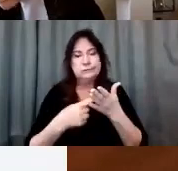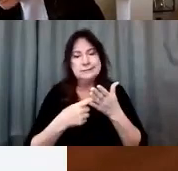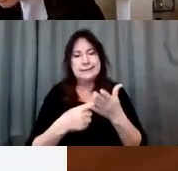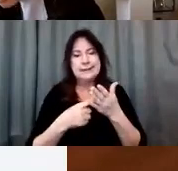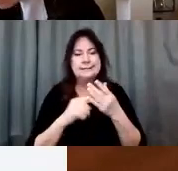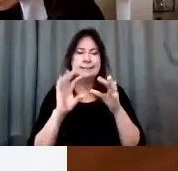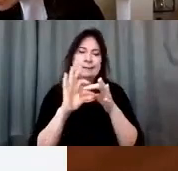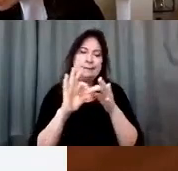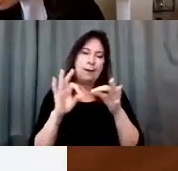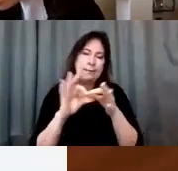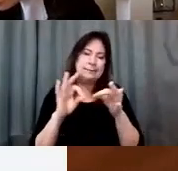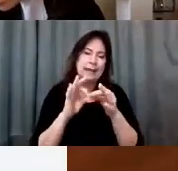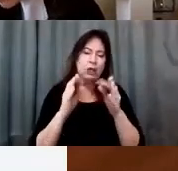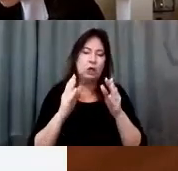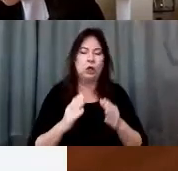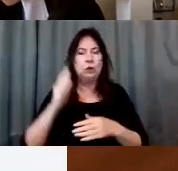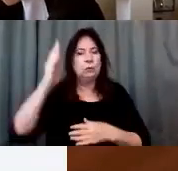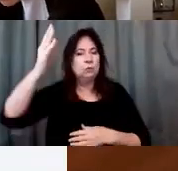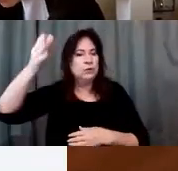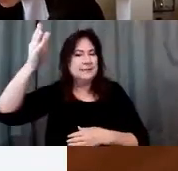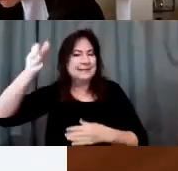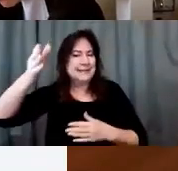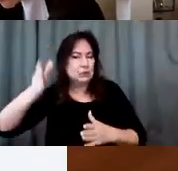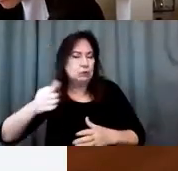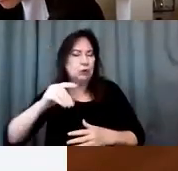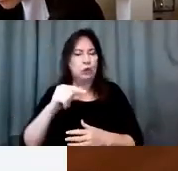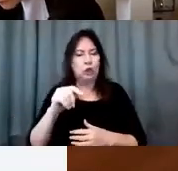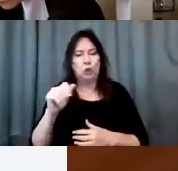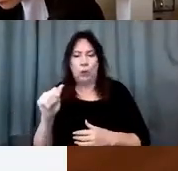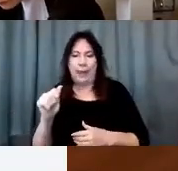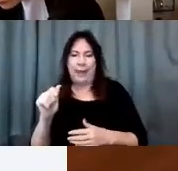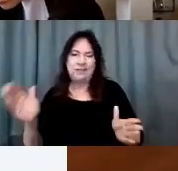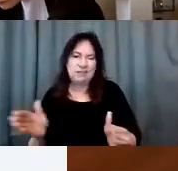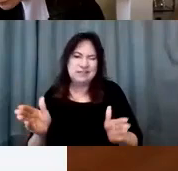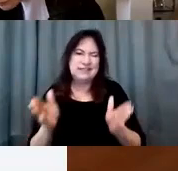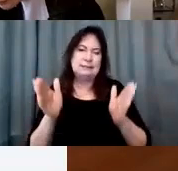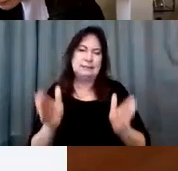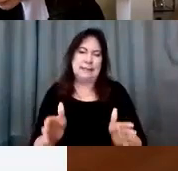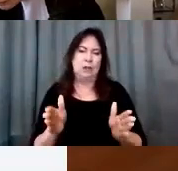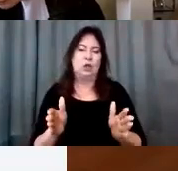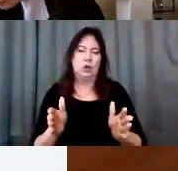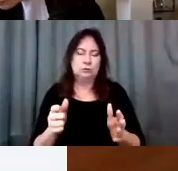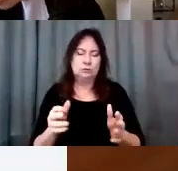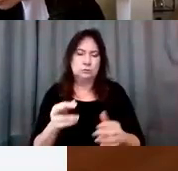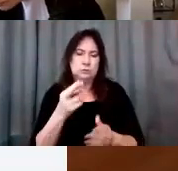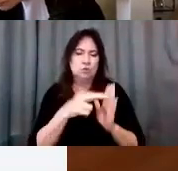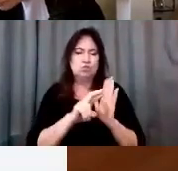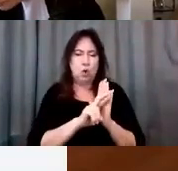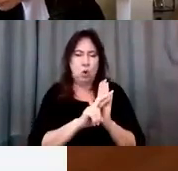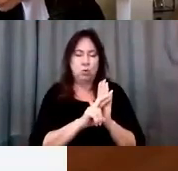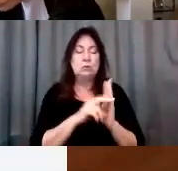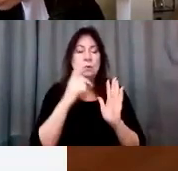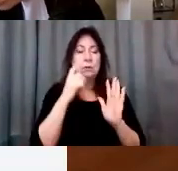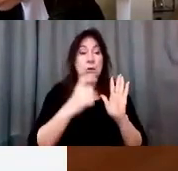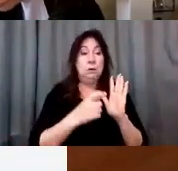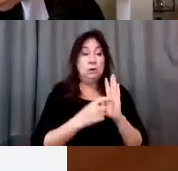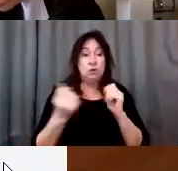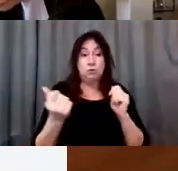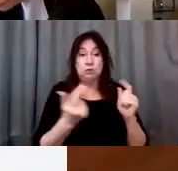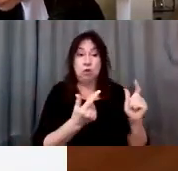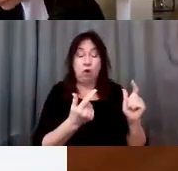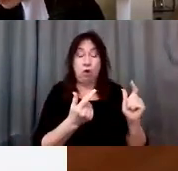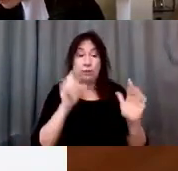commentator, presenter, or a Q&A facilitator role. You'll notice that all the